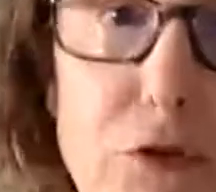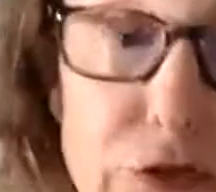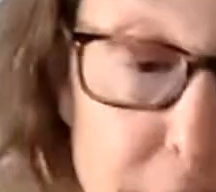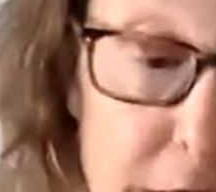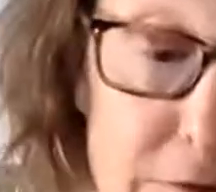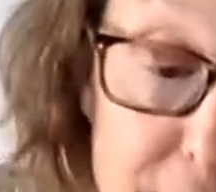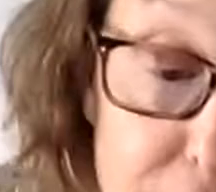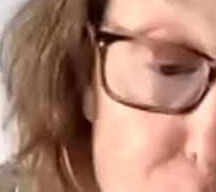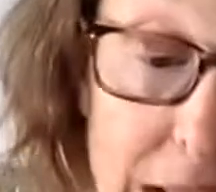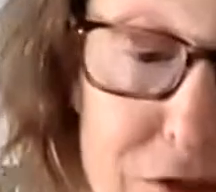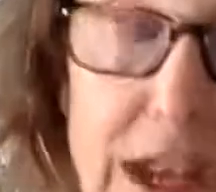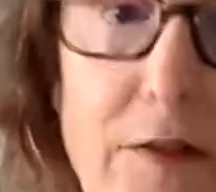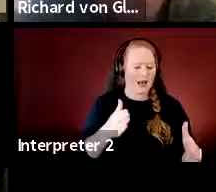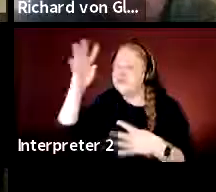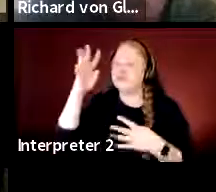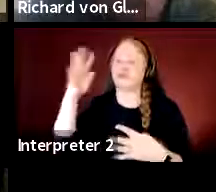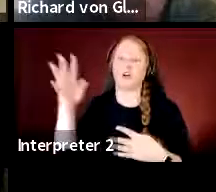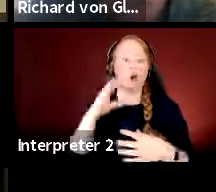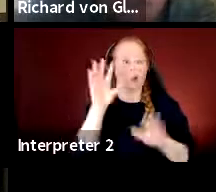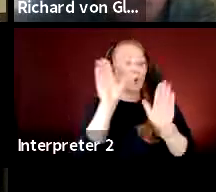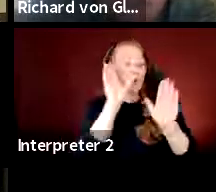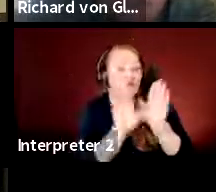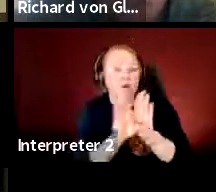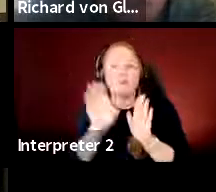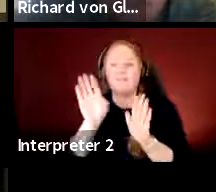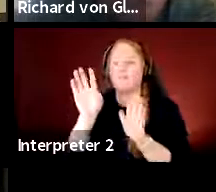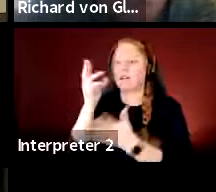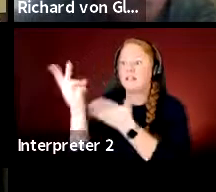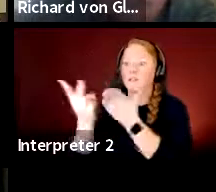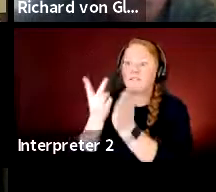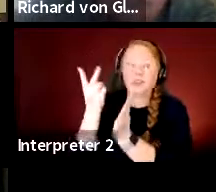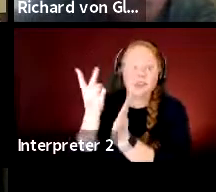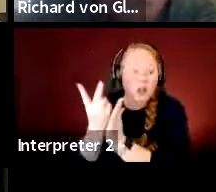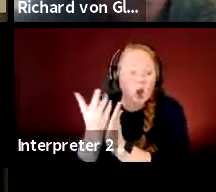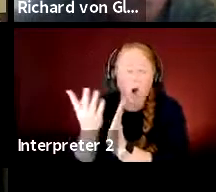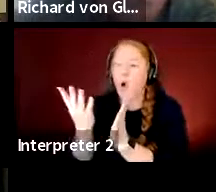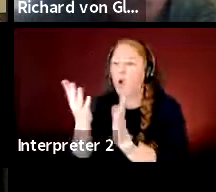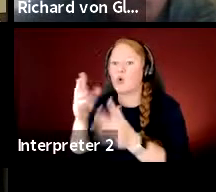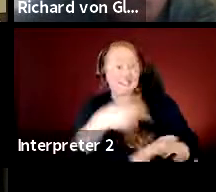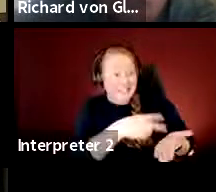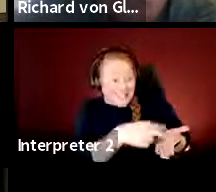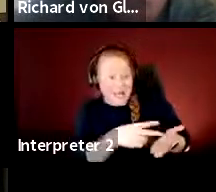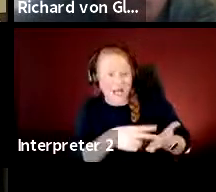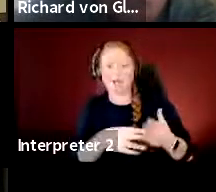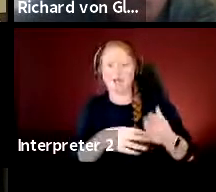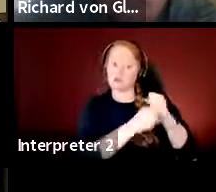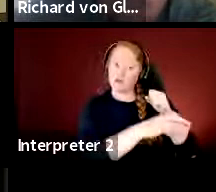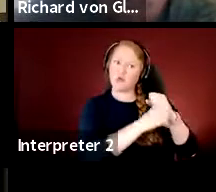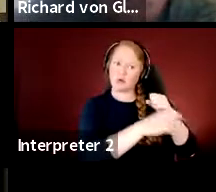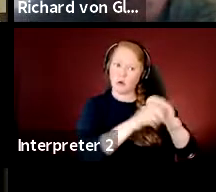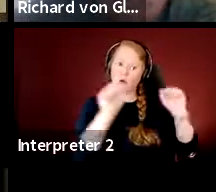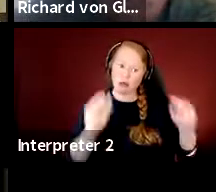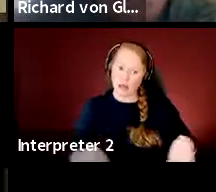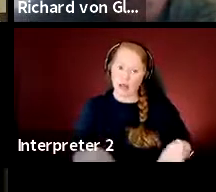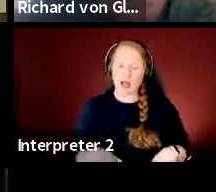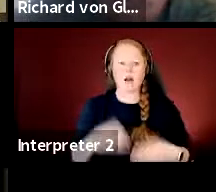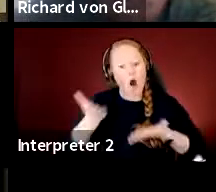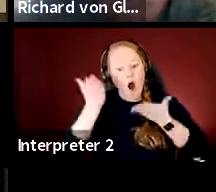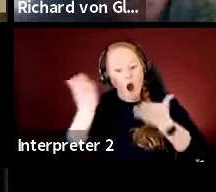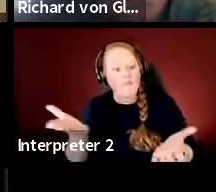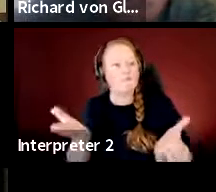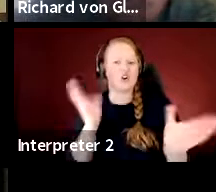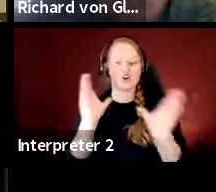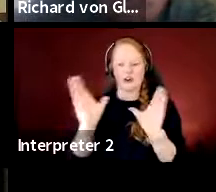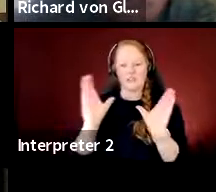graphics, music, video, and dance to promote vaccines. We can offer conversation circles and art